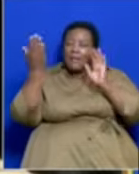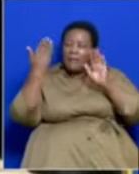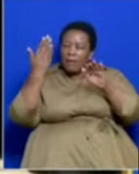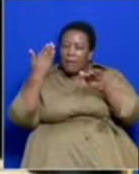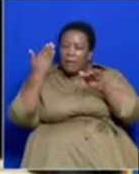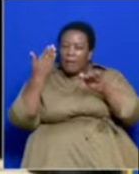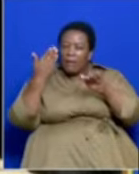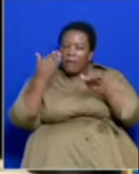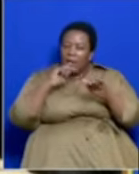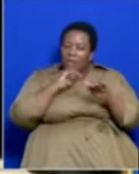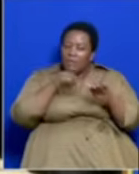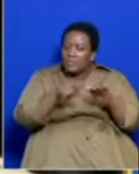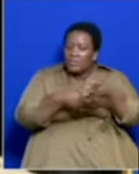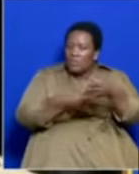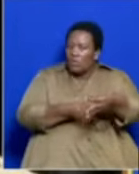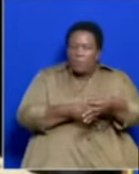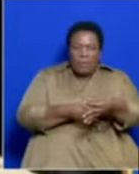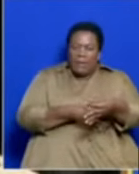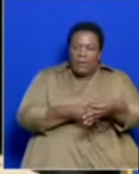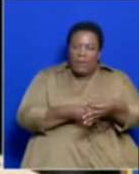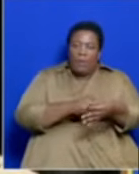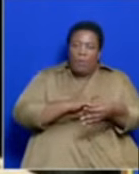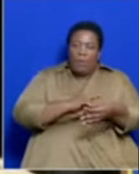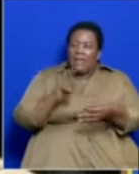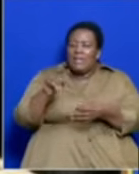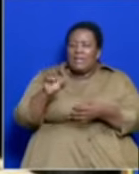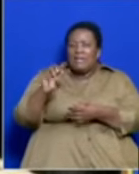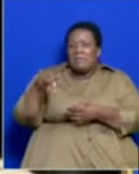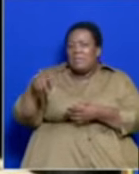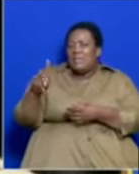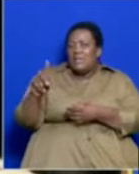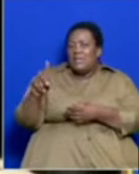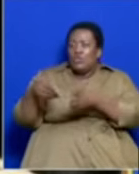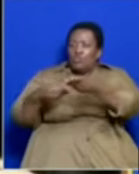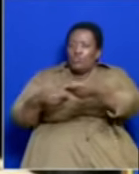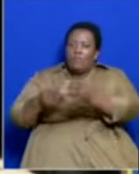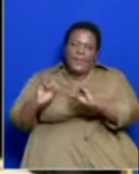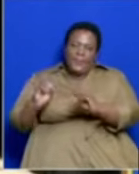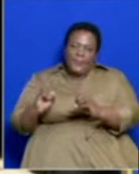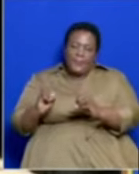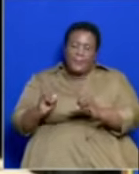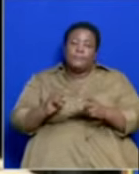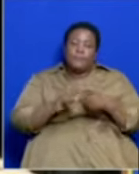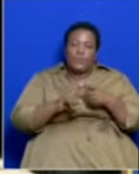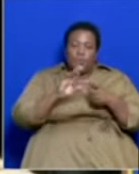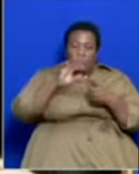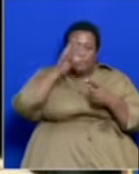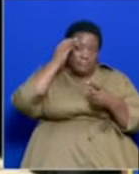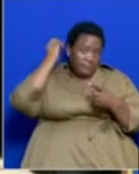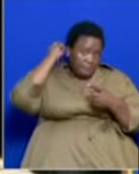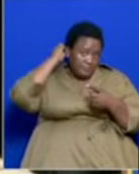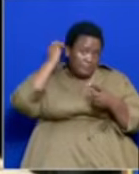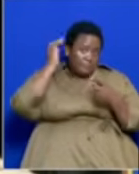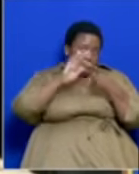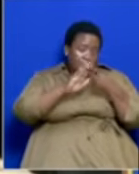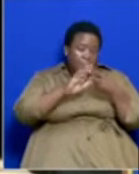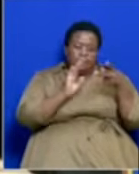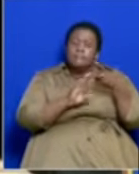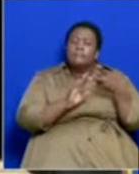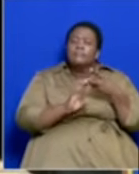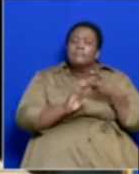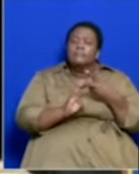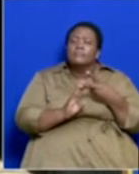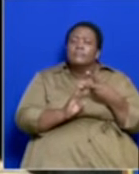Empd document. Yes. That's one. Just keep note of this list. You've got that. And then